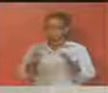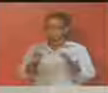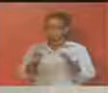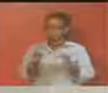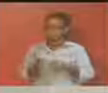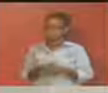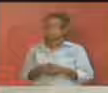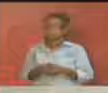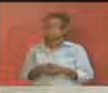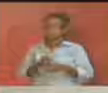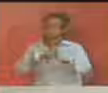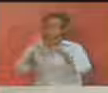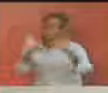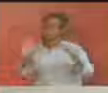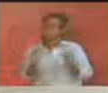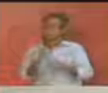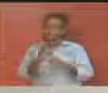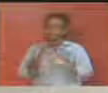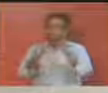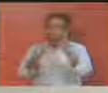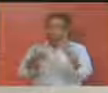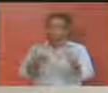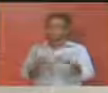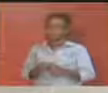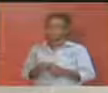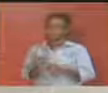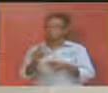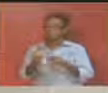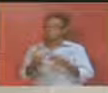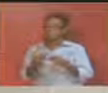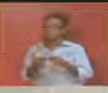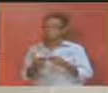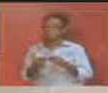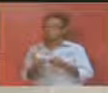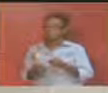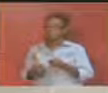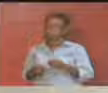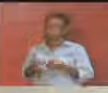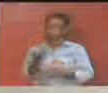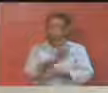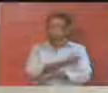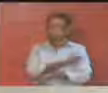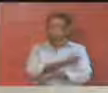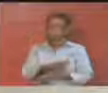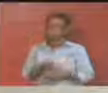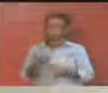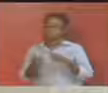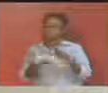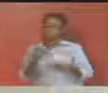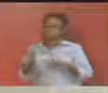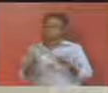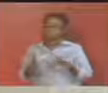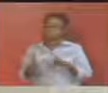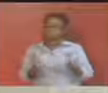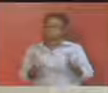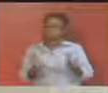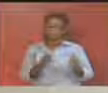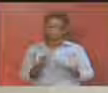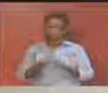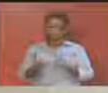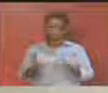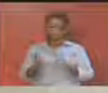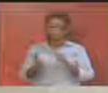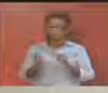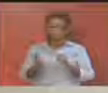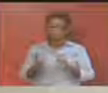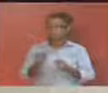report there on the plan and the vaccine rollout. But I have a question. Is Trinidad and Tobago